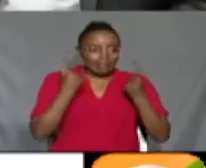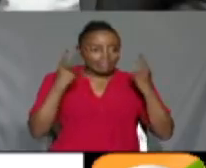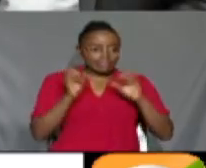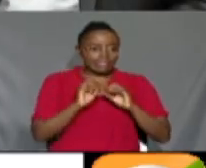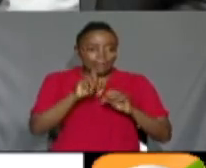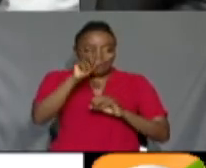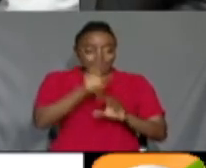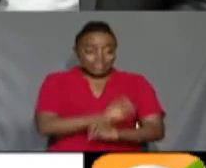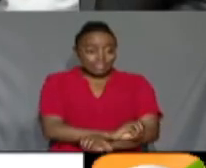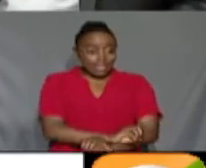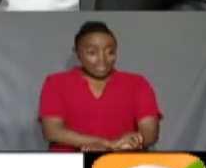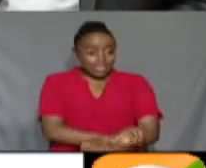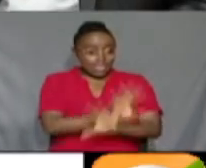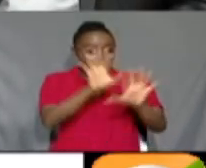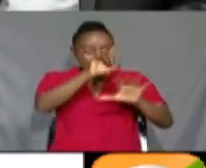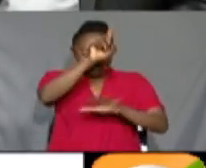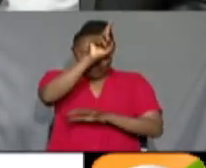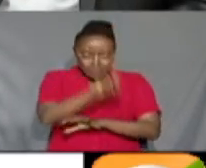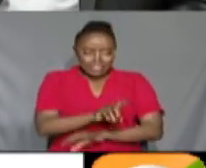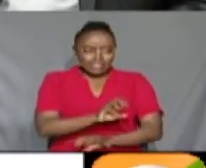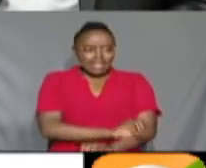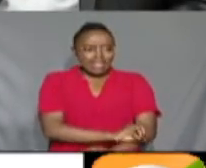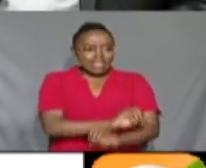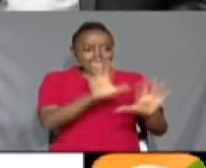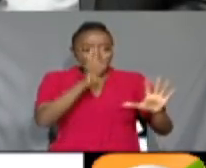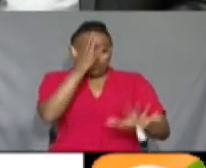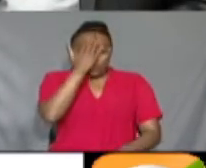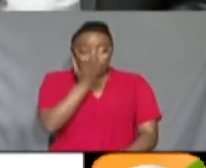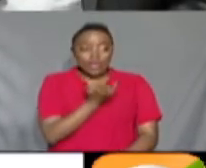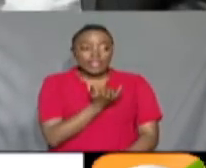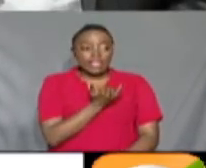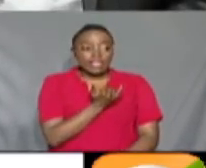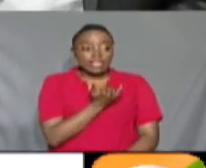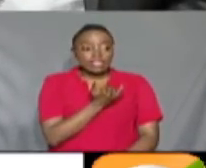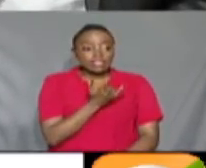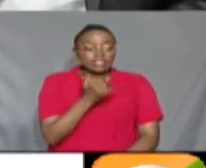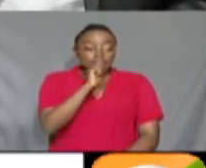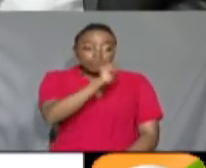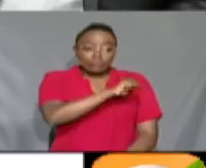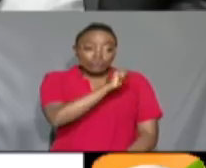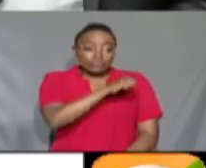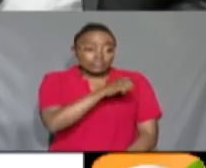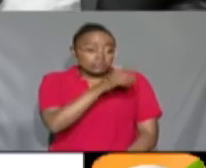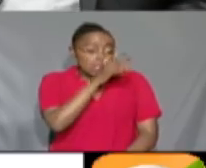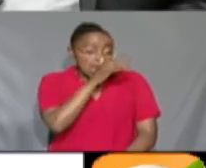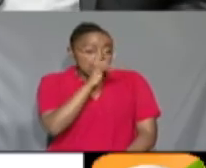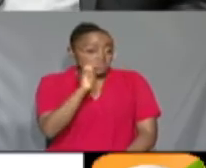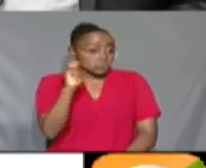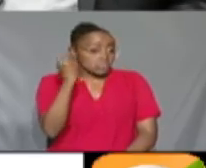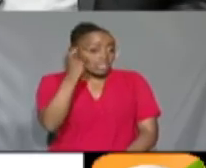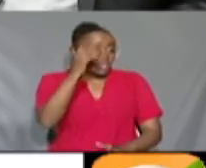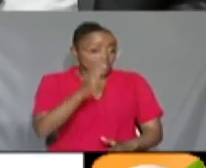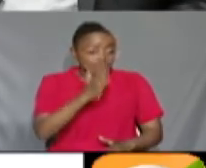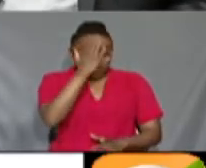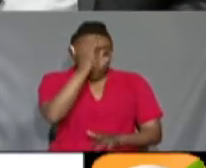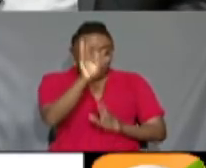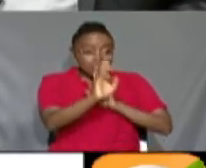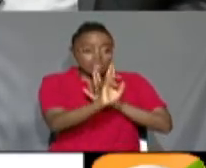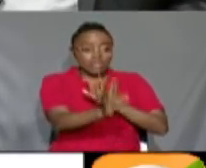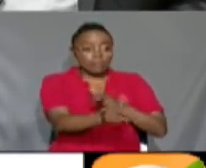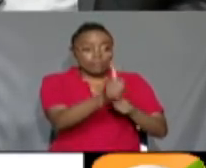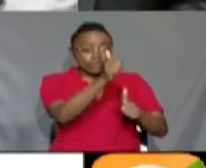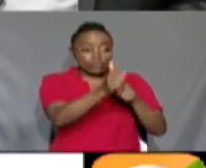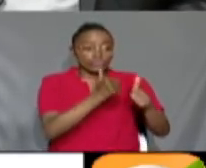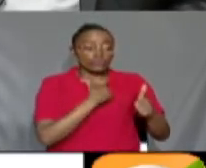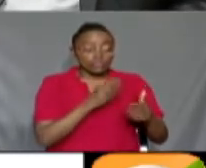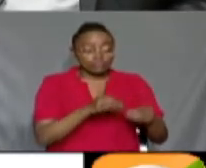to be very careful. We have to be very, very careful, because we can easily fatigue Kenyans. I think the report that was released